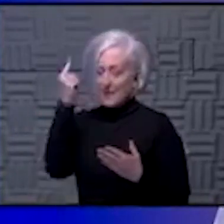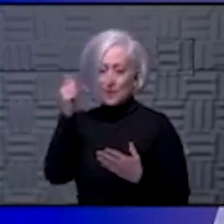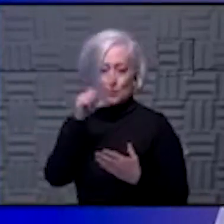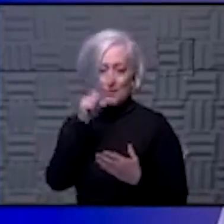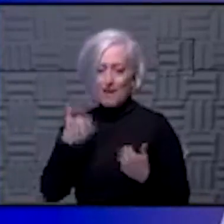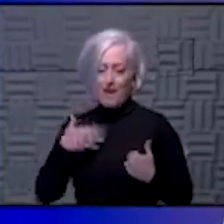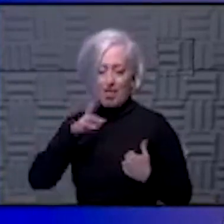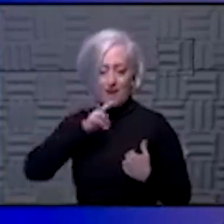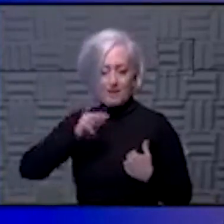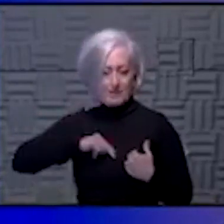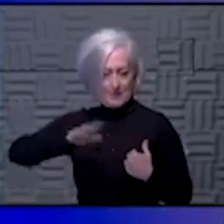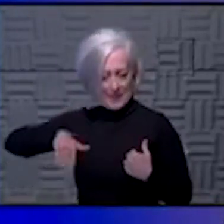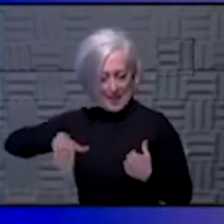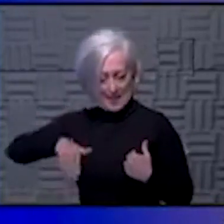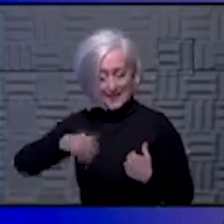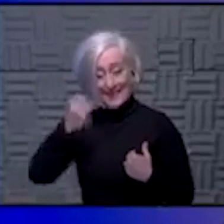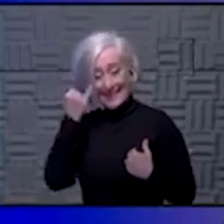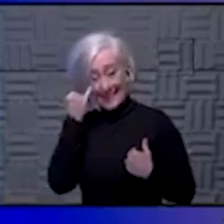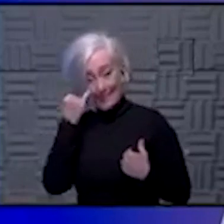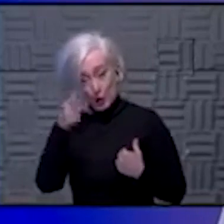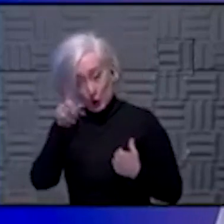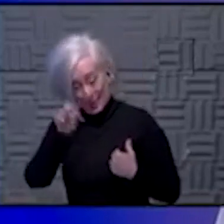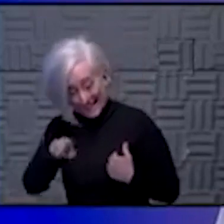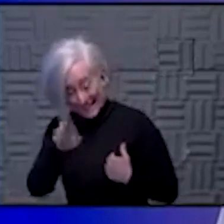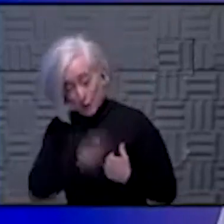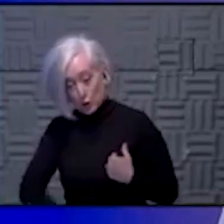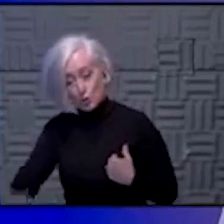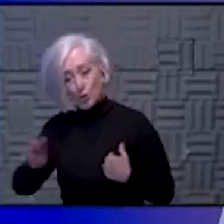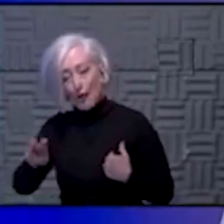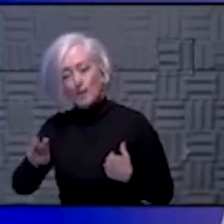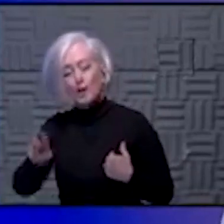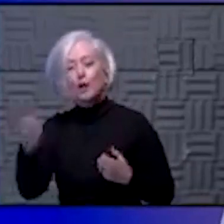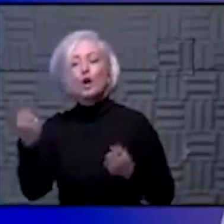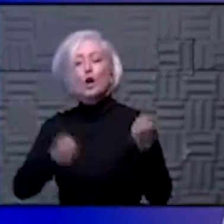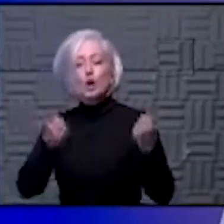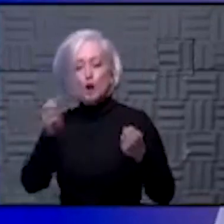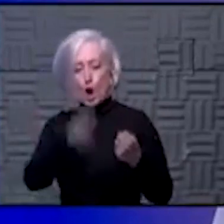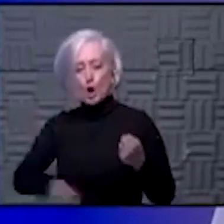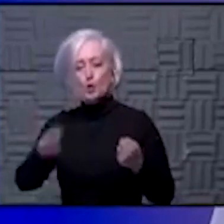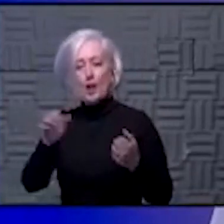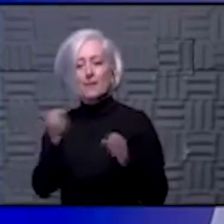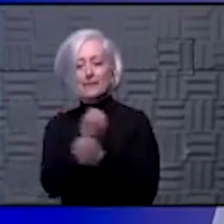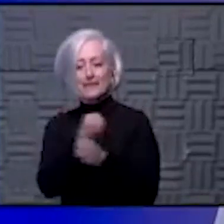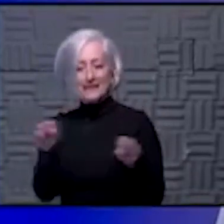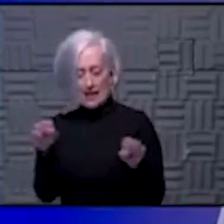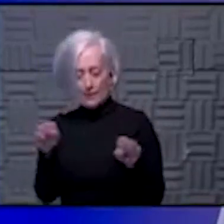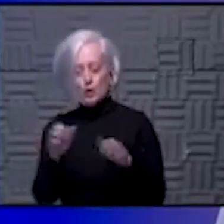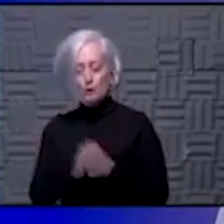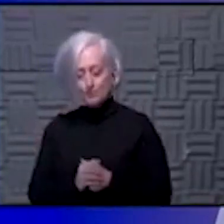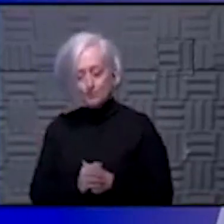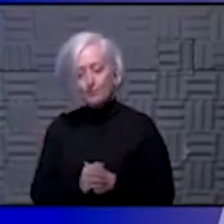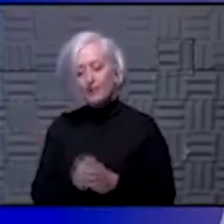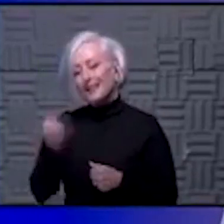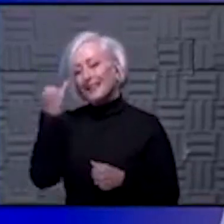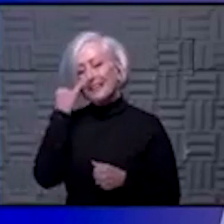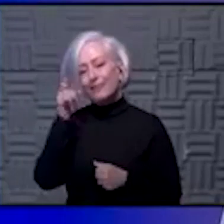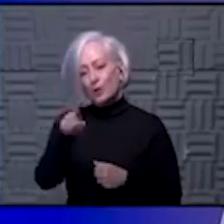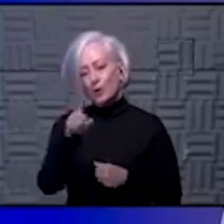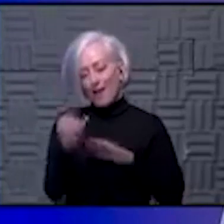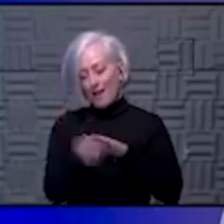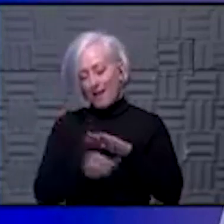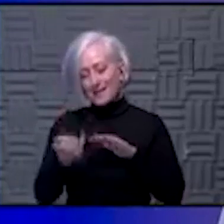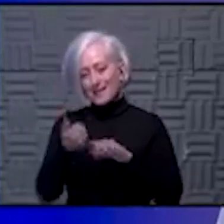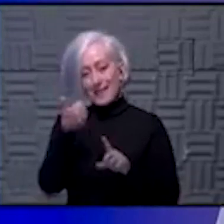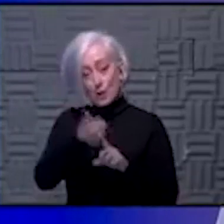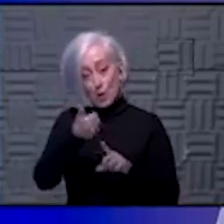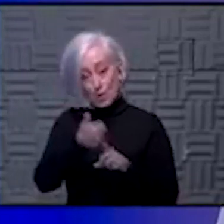So obviously, if you need to travel, car travel is much safer. We've talked about things to do. If you have been able to quarantine or isolate yourself